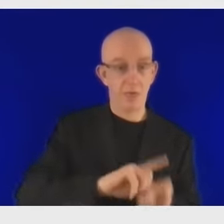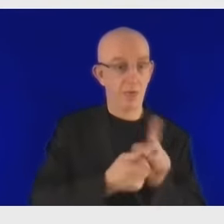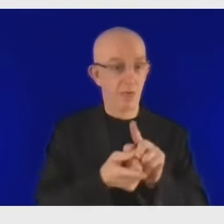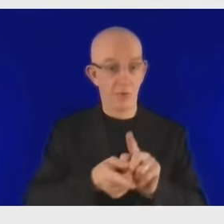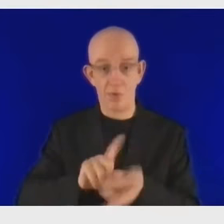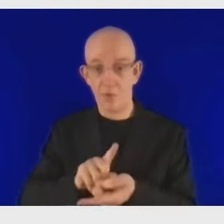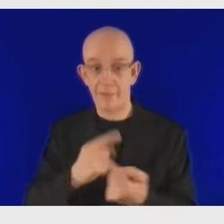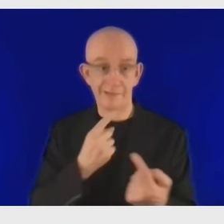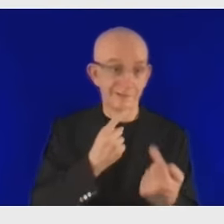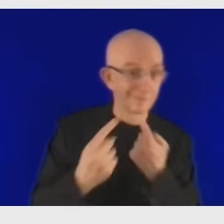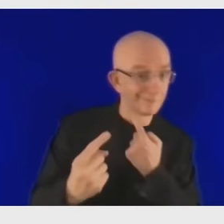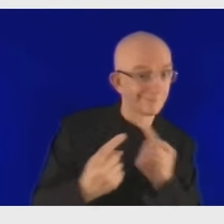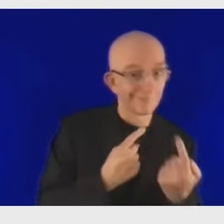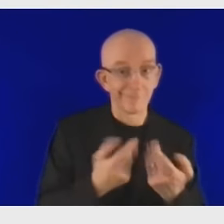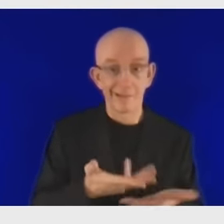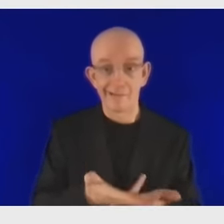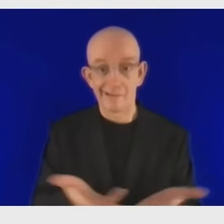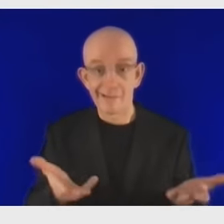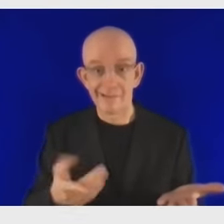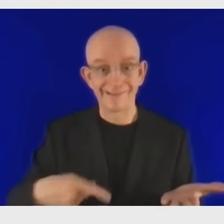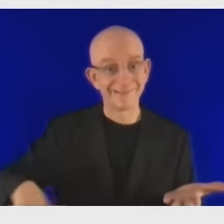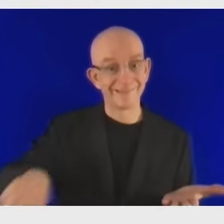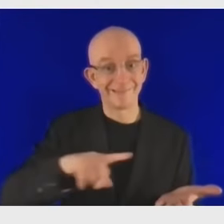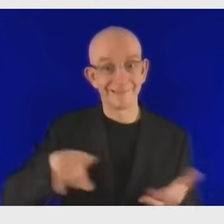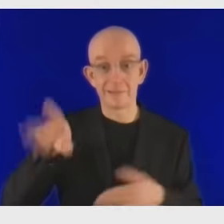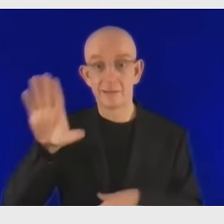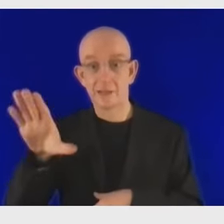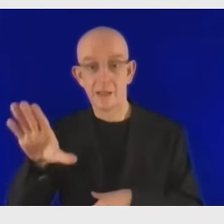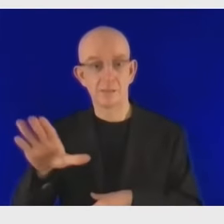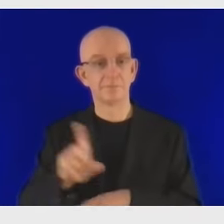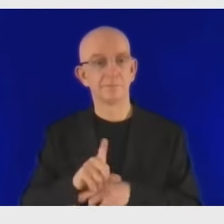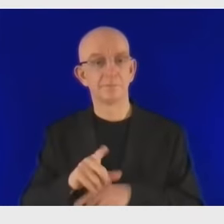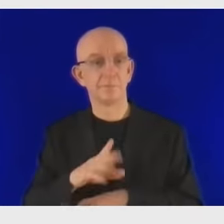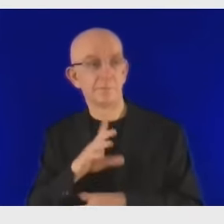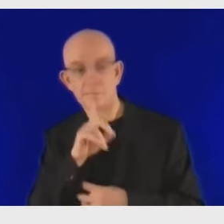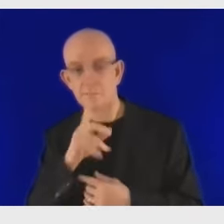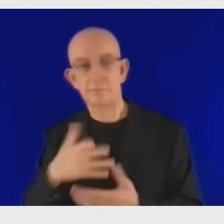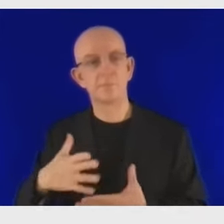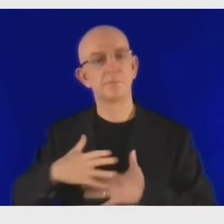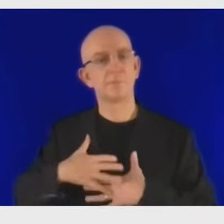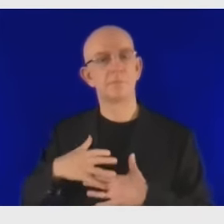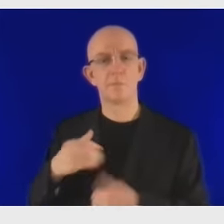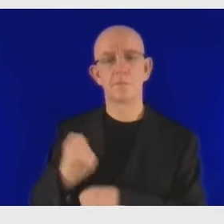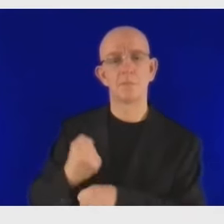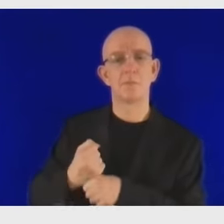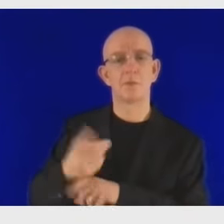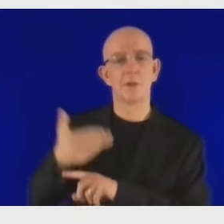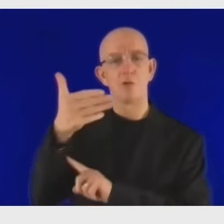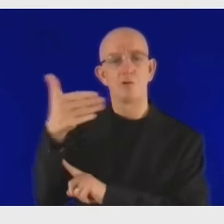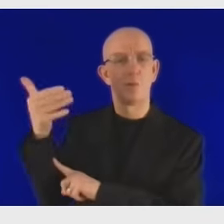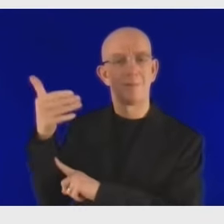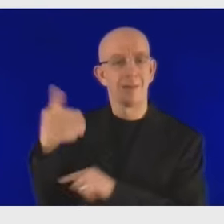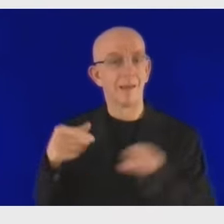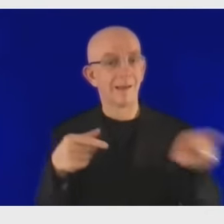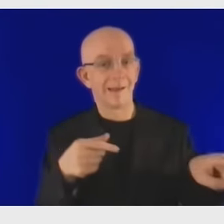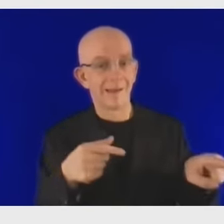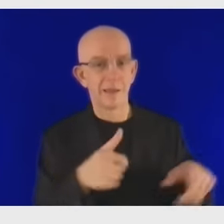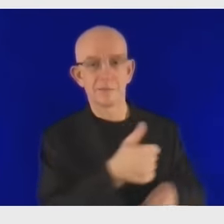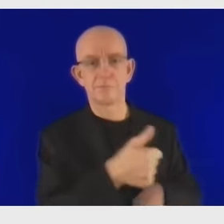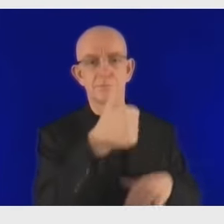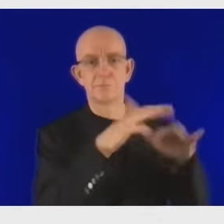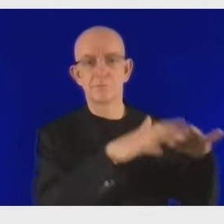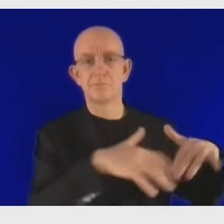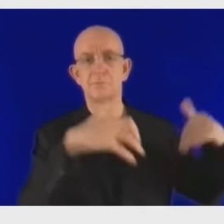interests are often economic. Projects are usually duplicated and involve top-down approaches where